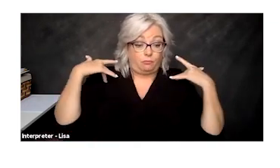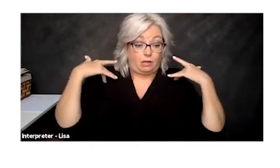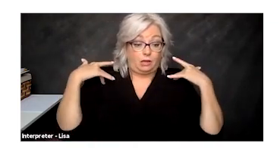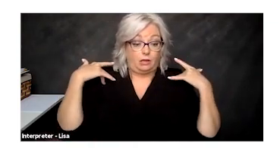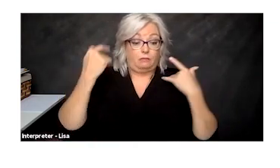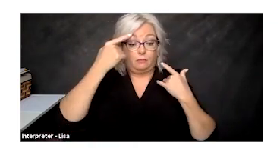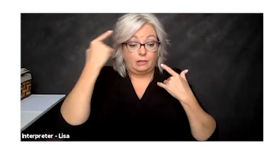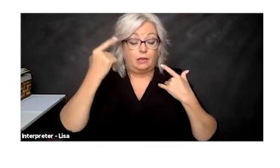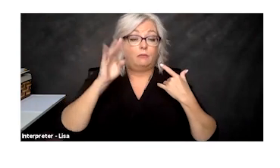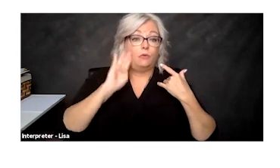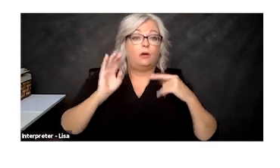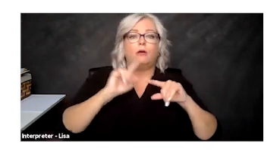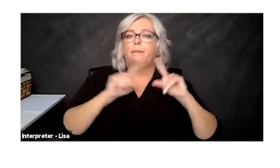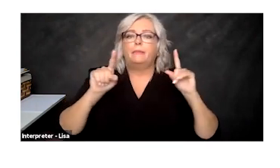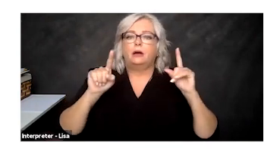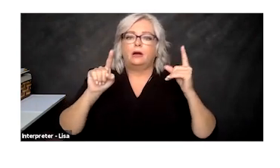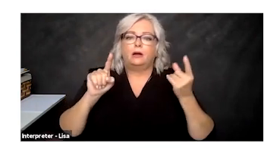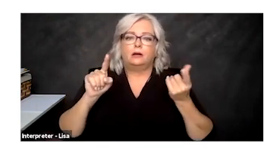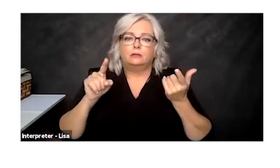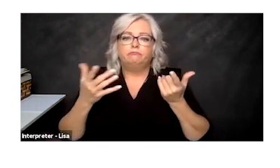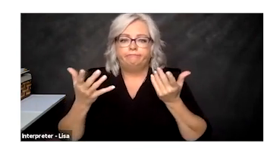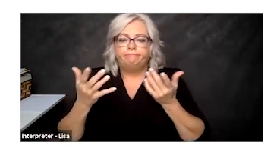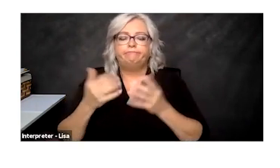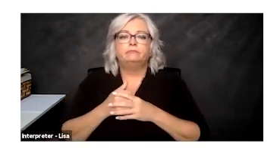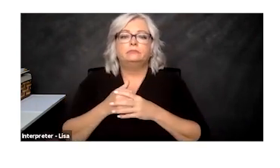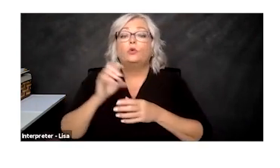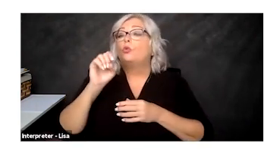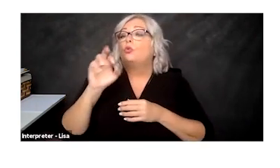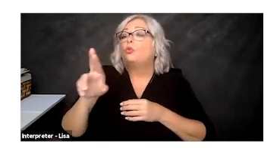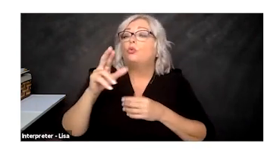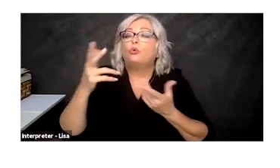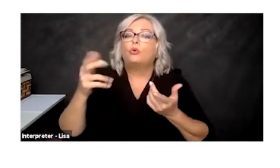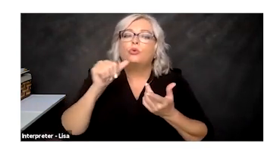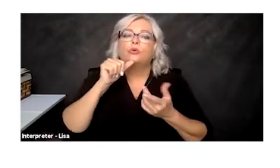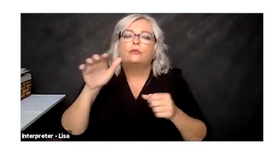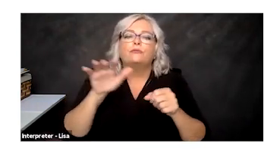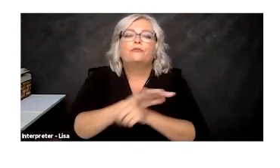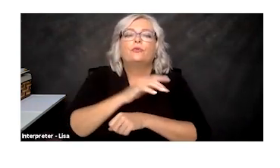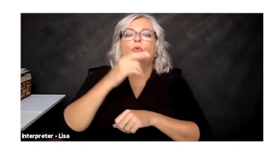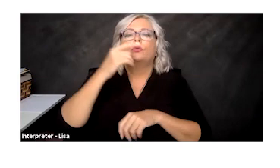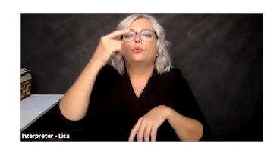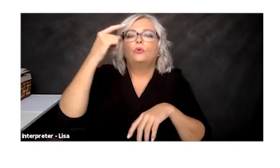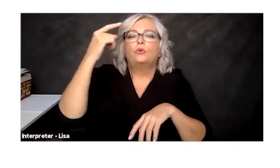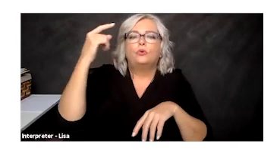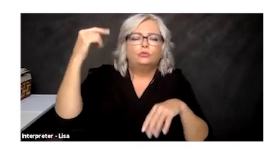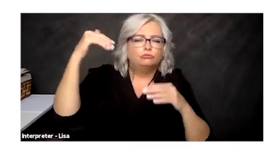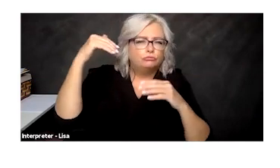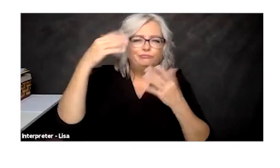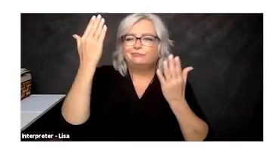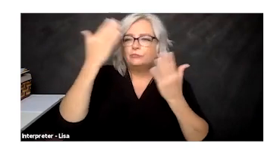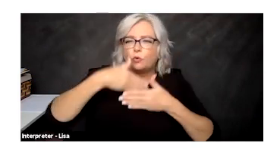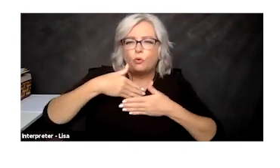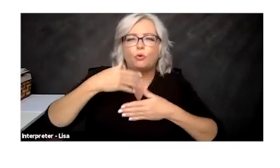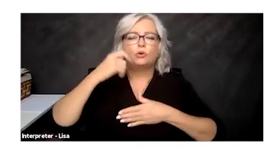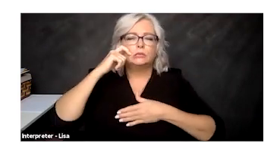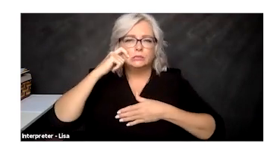to have Black models that are racially ambiguous, and they tend to stay clear of the really darker skin models. And if they go with the dark skin models,